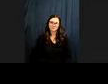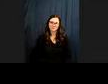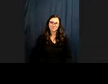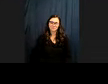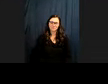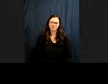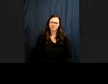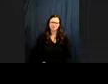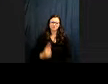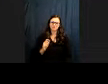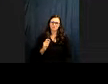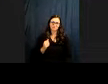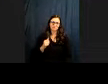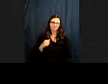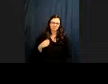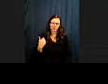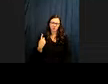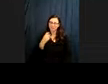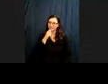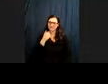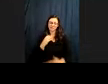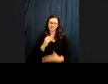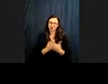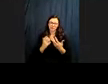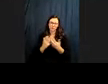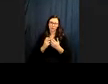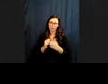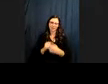This one doesn't have the piece of art to go with it.